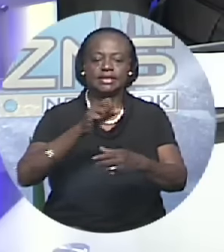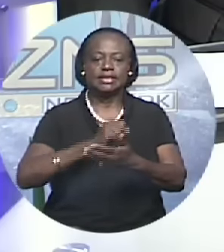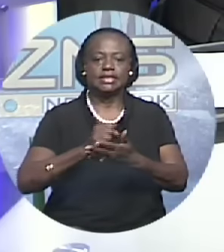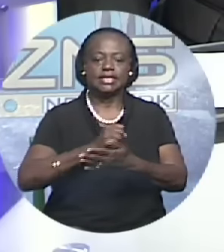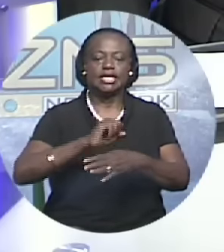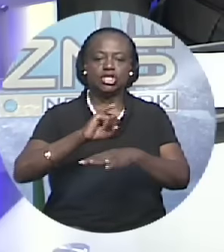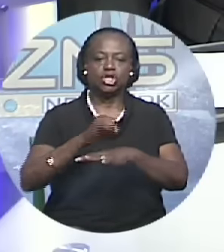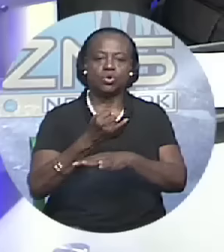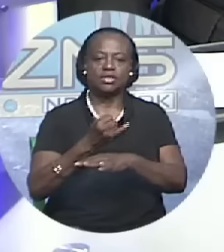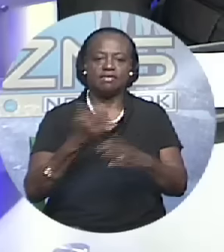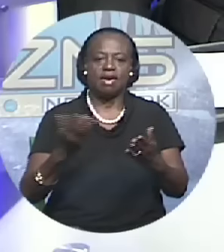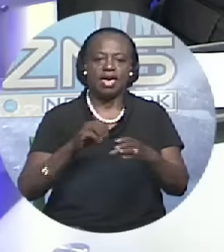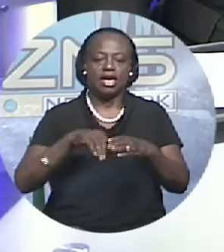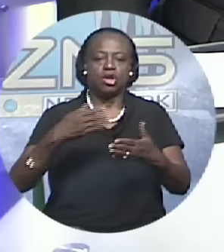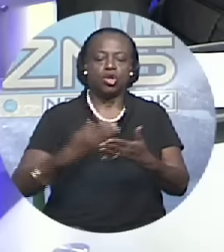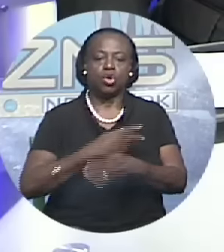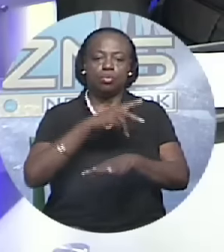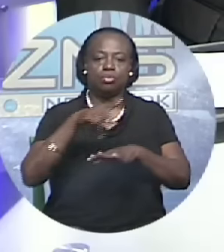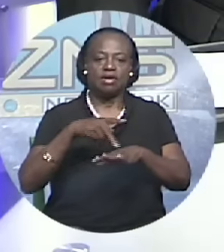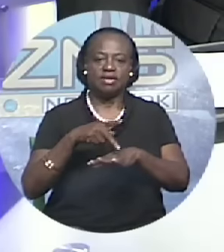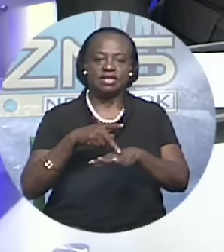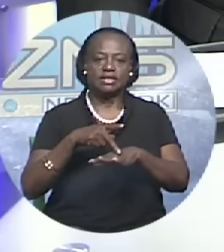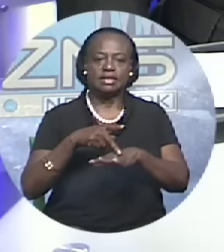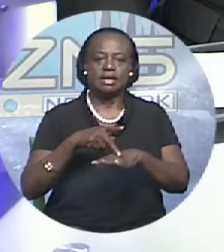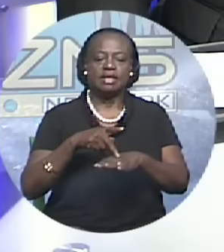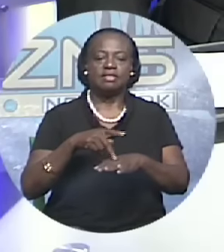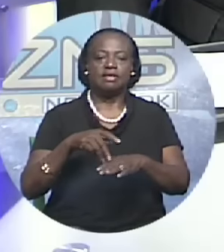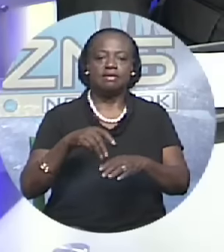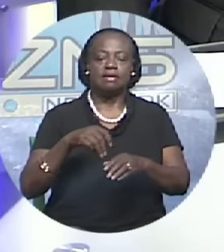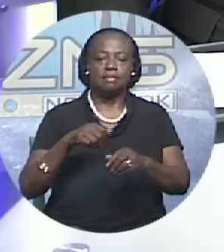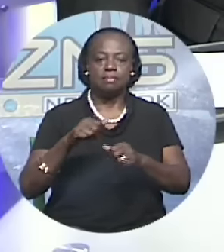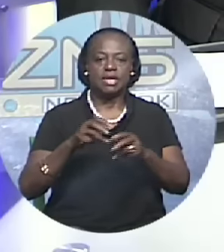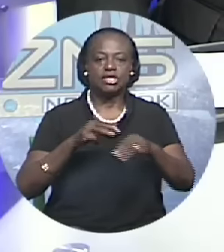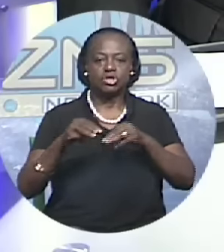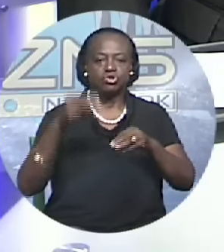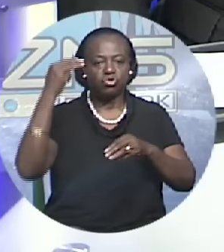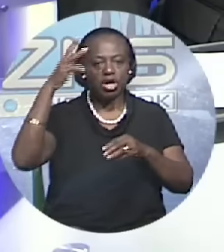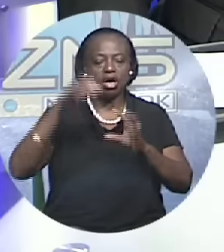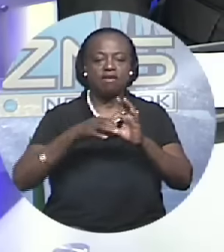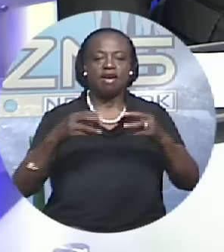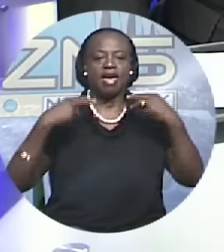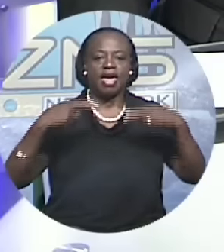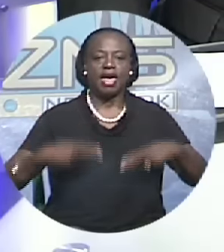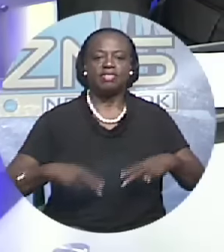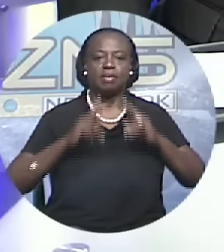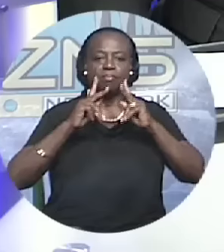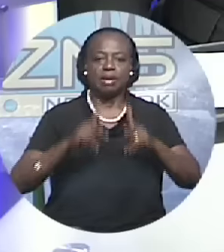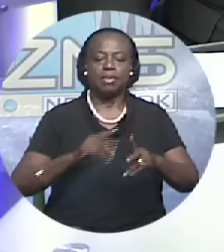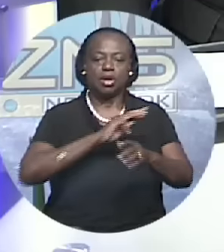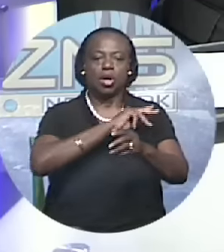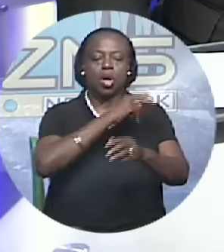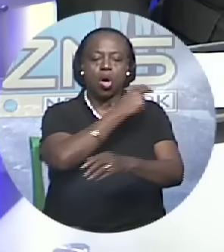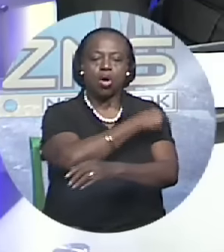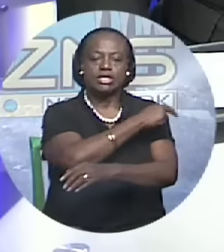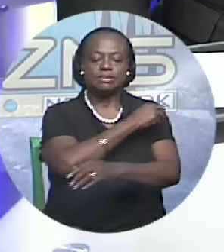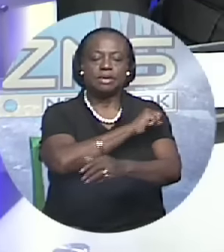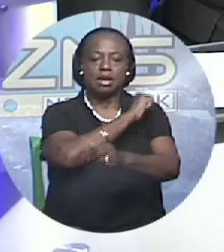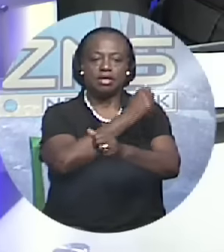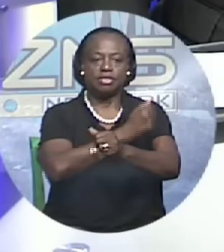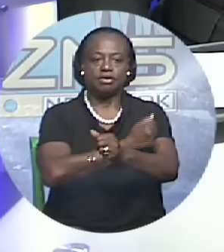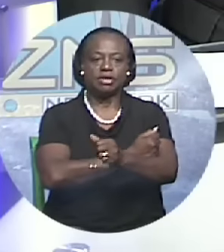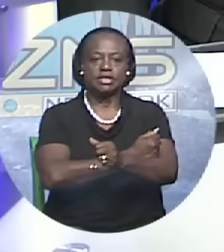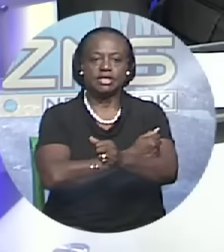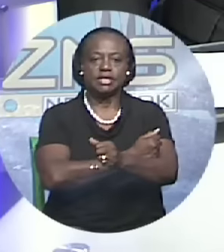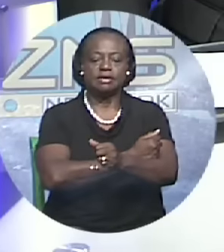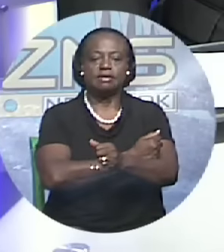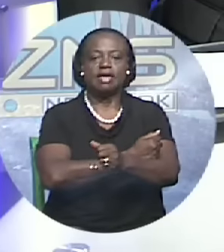The pilot workshop by the Ministry of Health and the Public Hospitals Authority seeks to improve the overall efficiency of healthcare throughout the country,